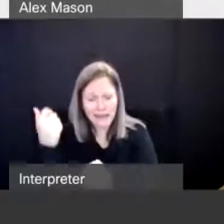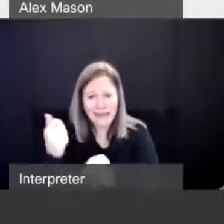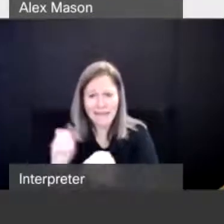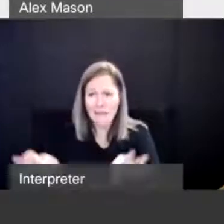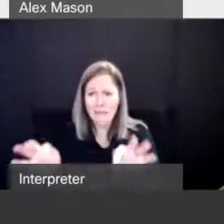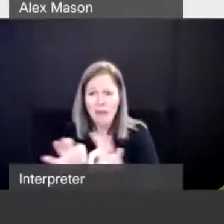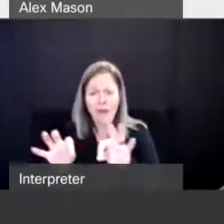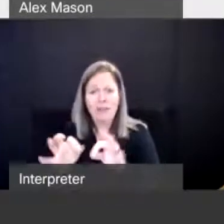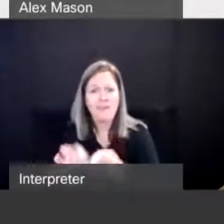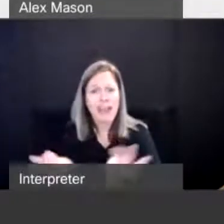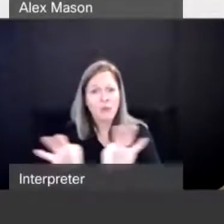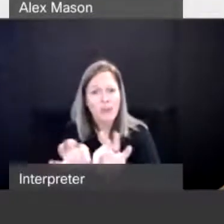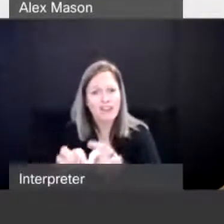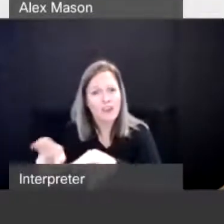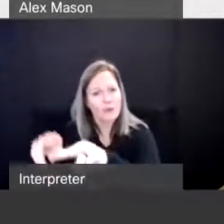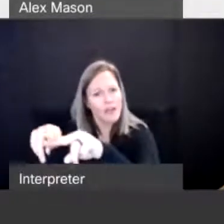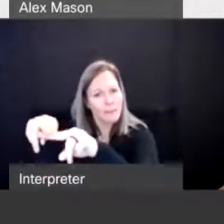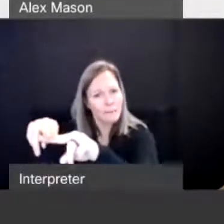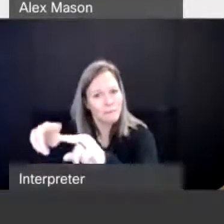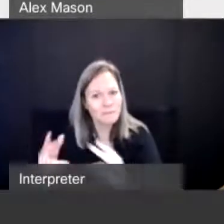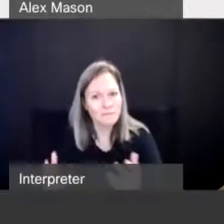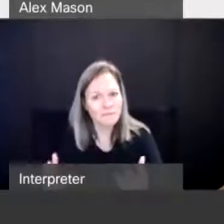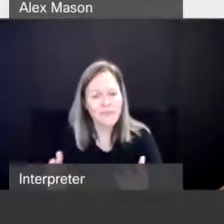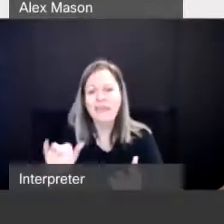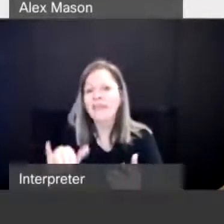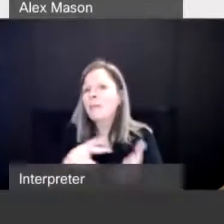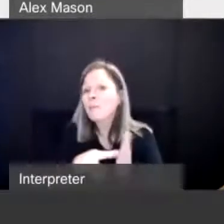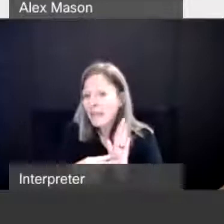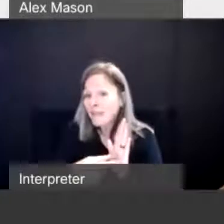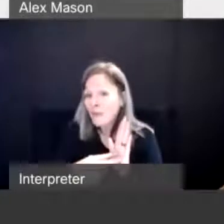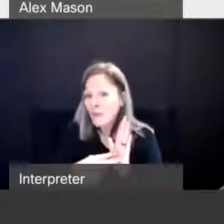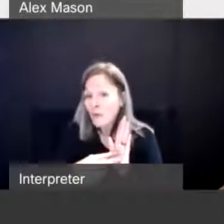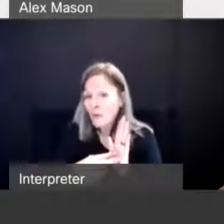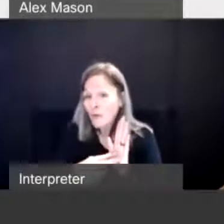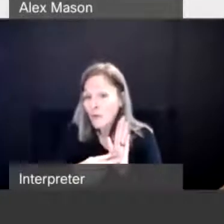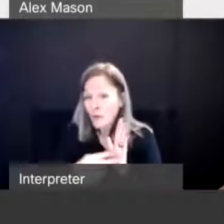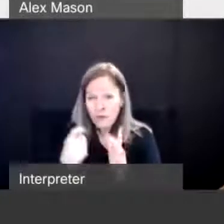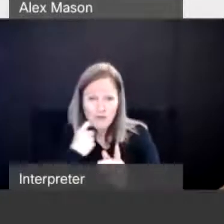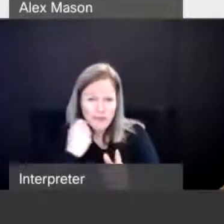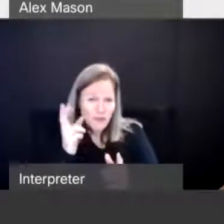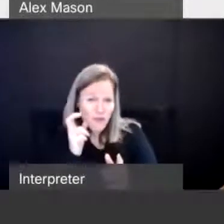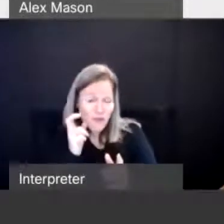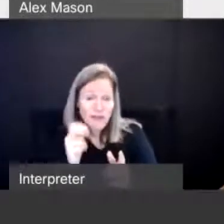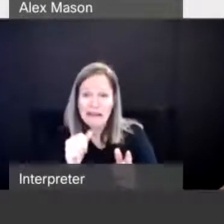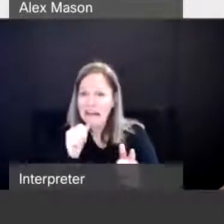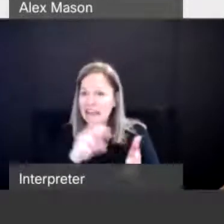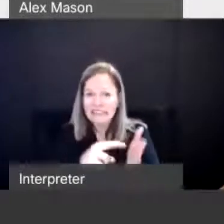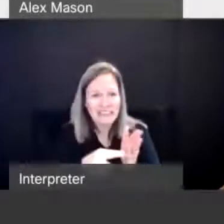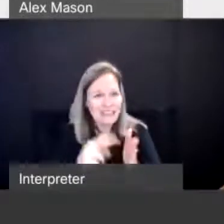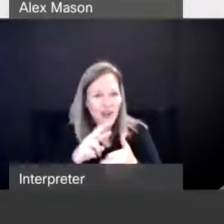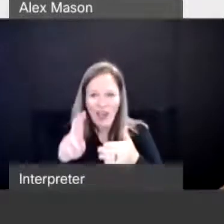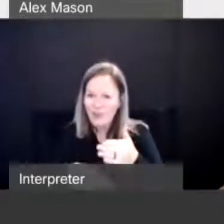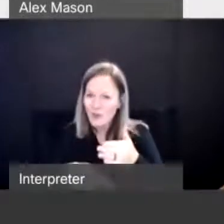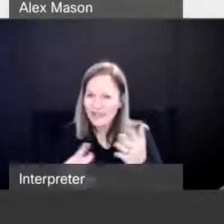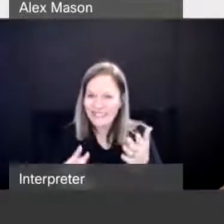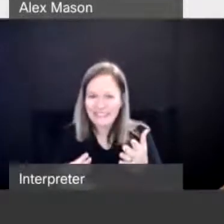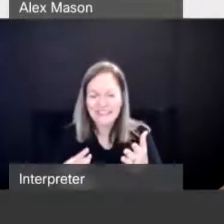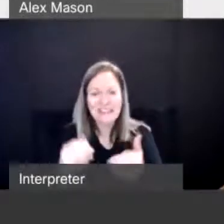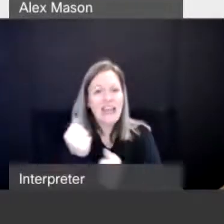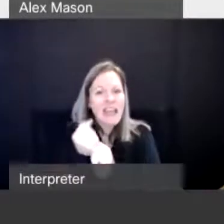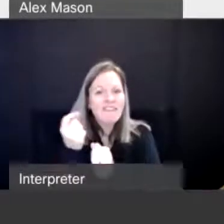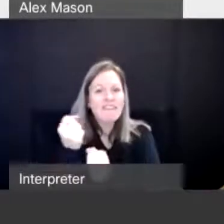going up. So that just means what you've heard simply is that unintended consequence is that every